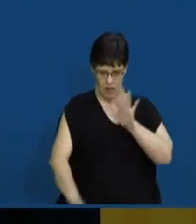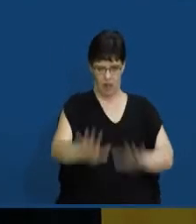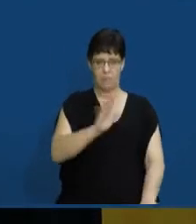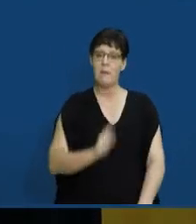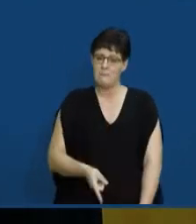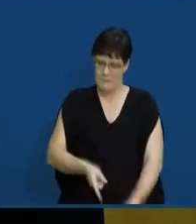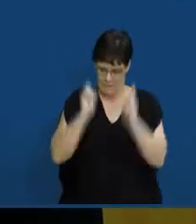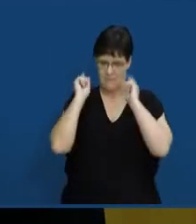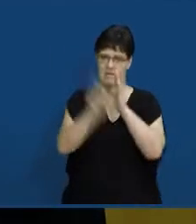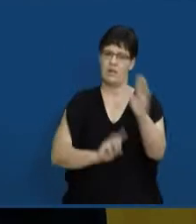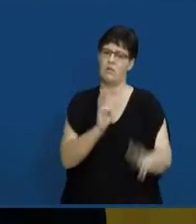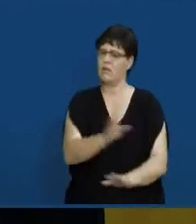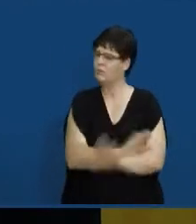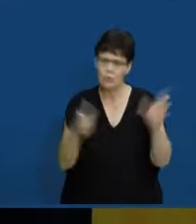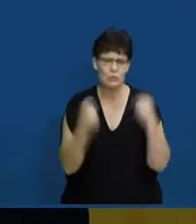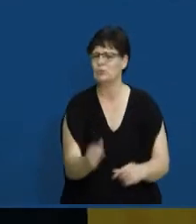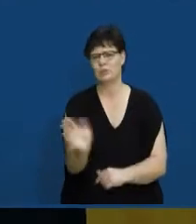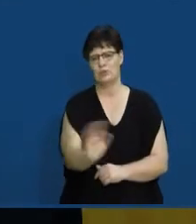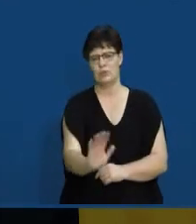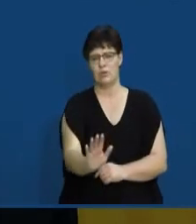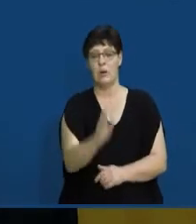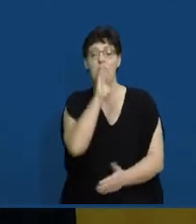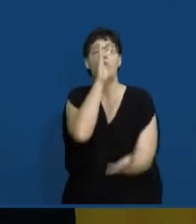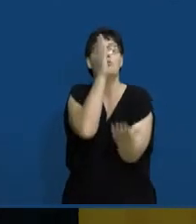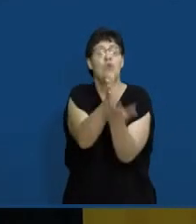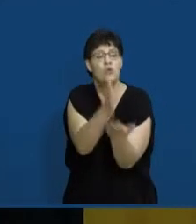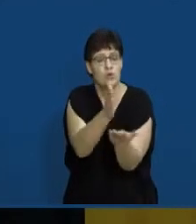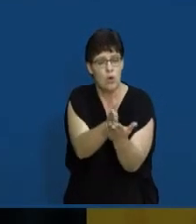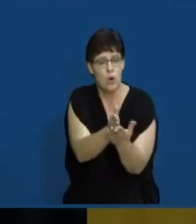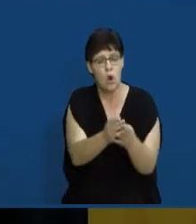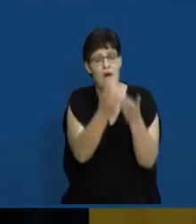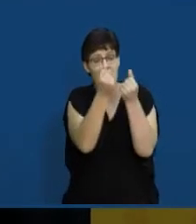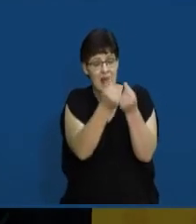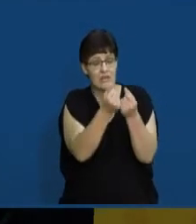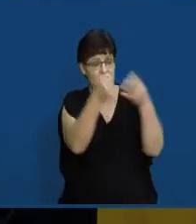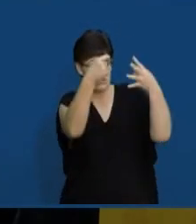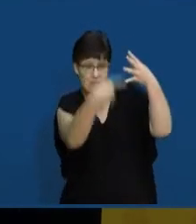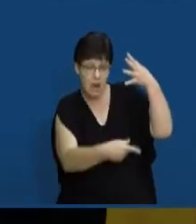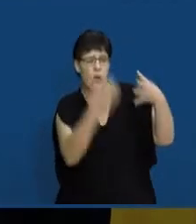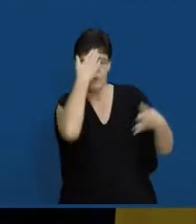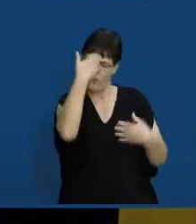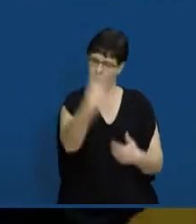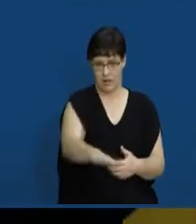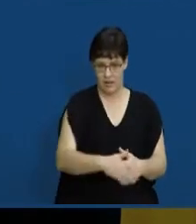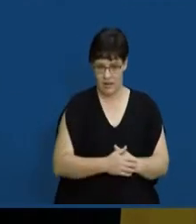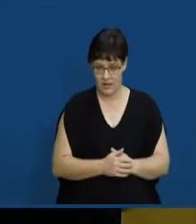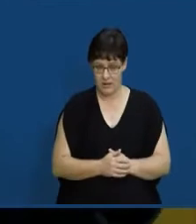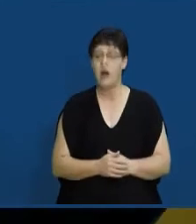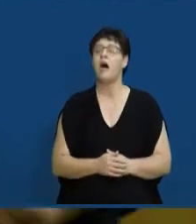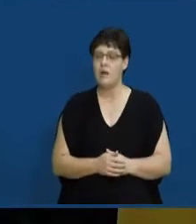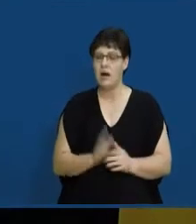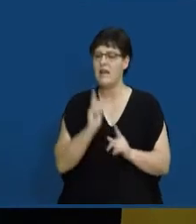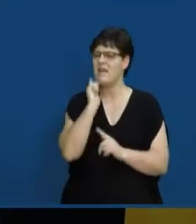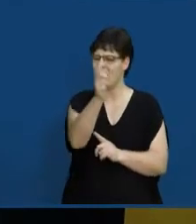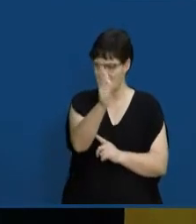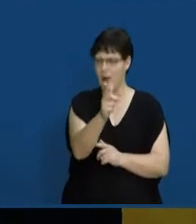danger. Don't do that. Make sure you know your financial indicators, but we'll talk about them in a later segment